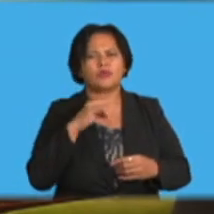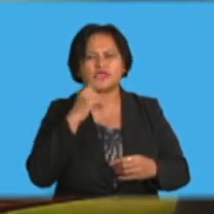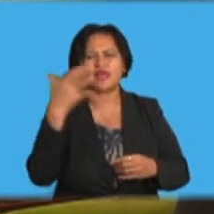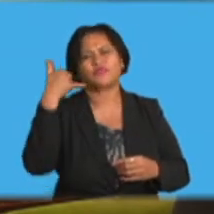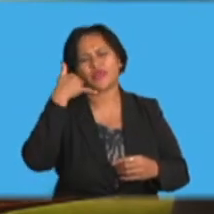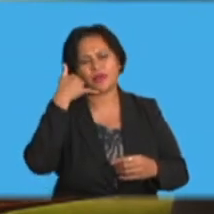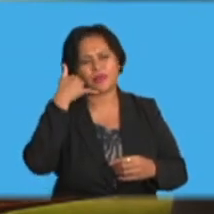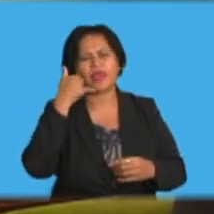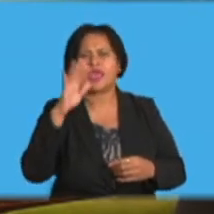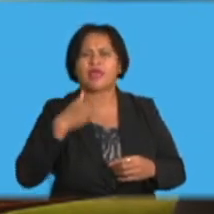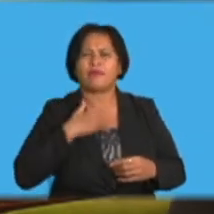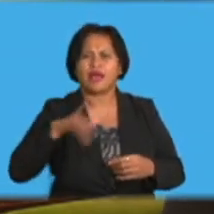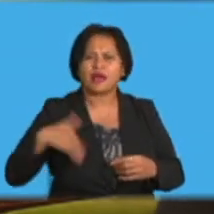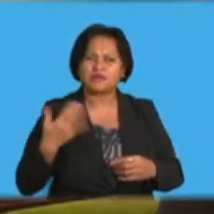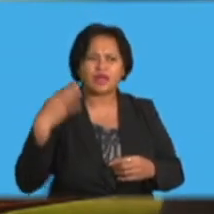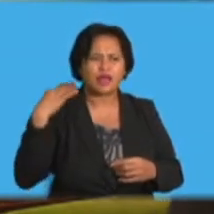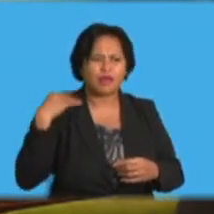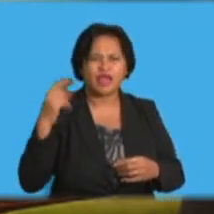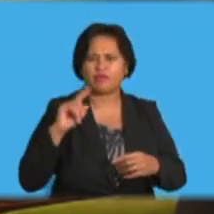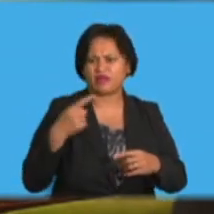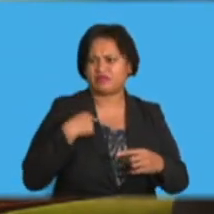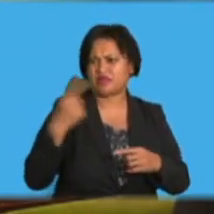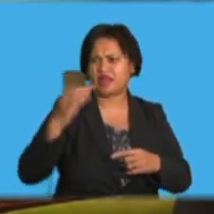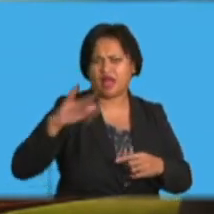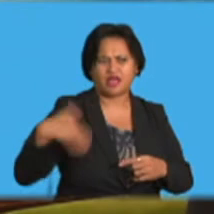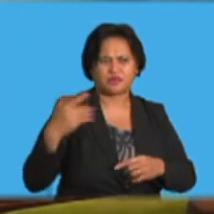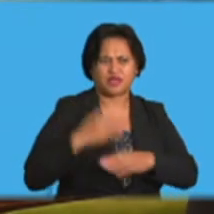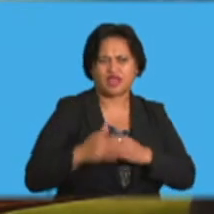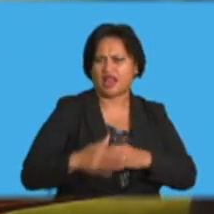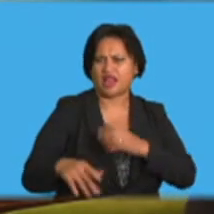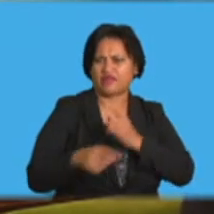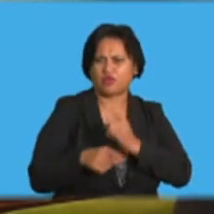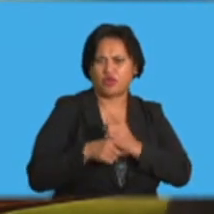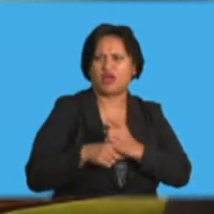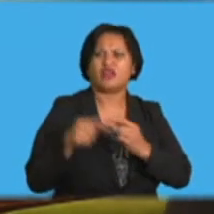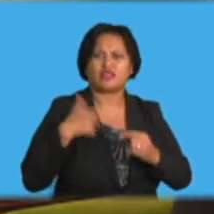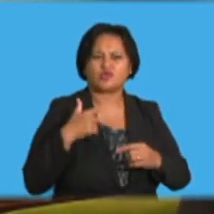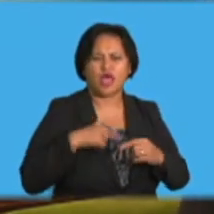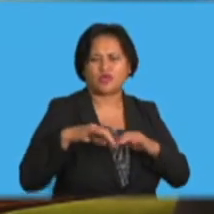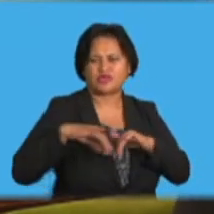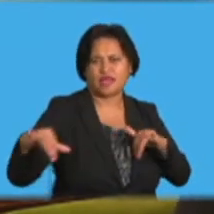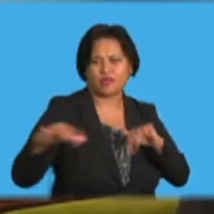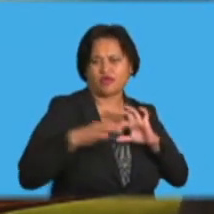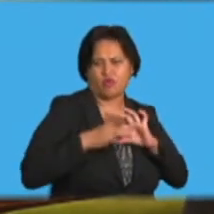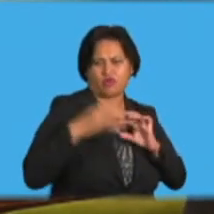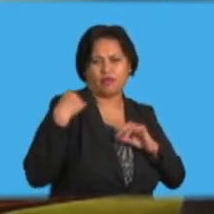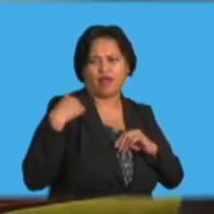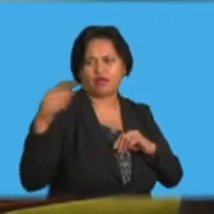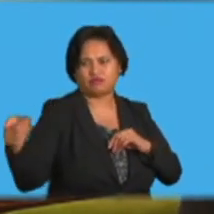applied, but I applied also, but we have not been talking to each other for the past couple of weeks, that's why we applied separately. So she said, "Oh,